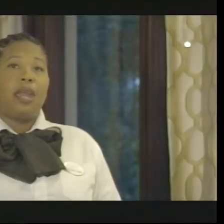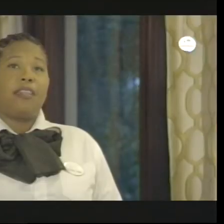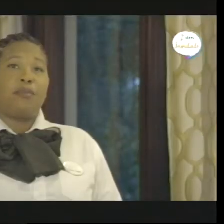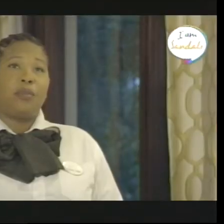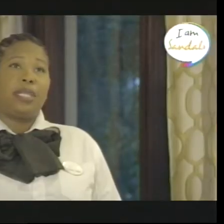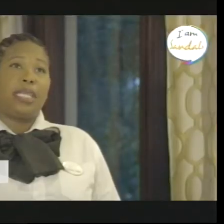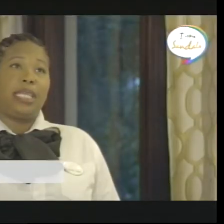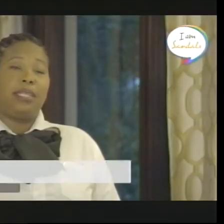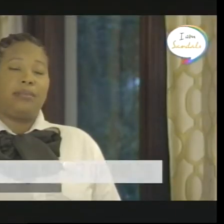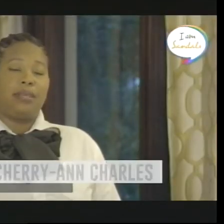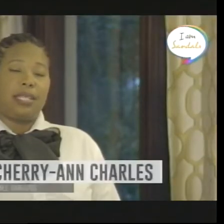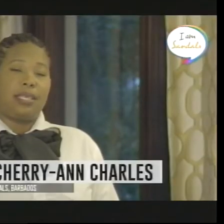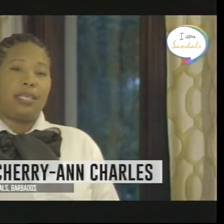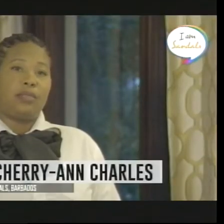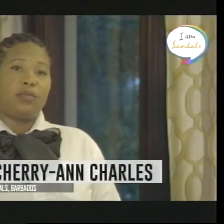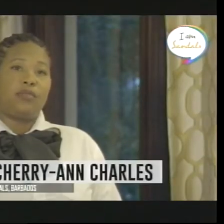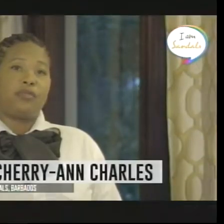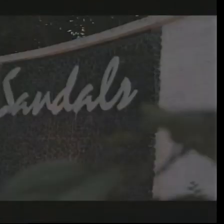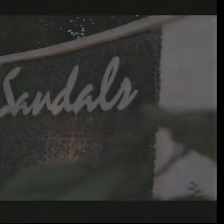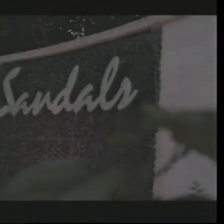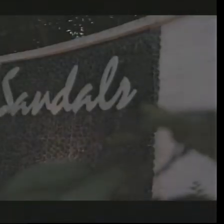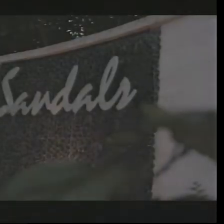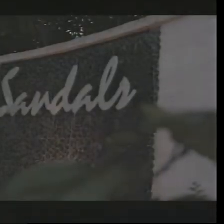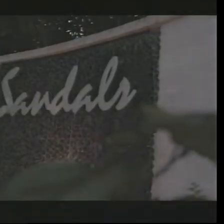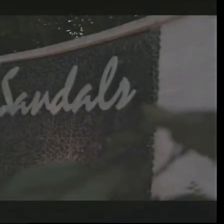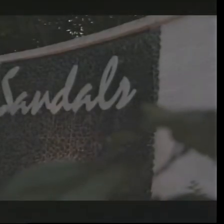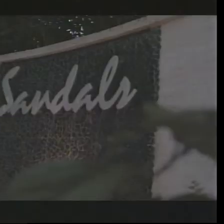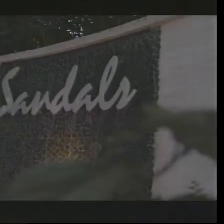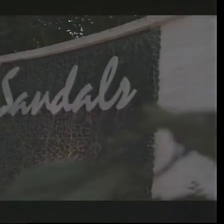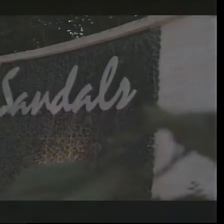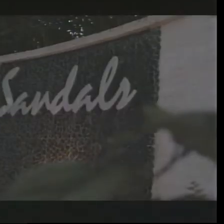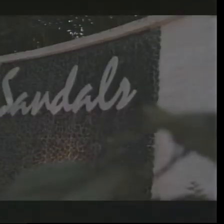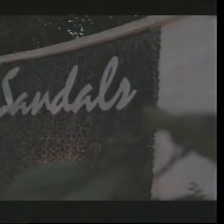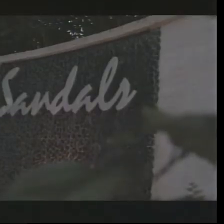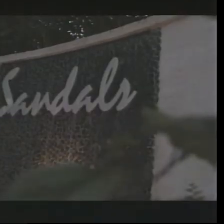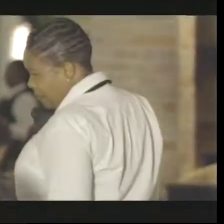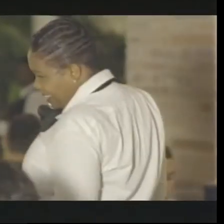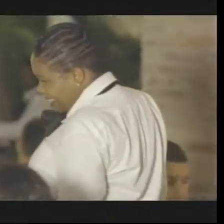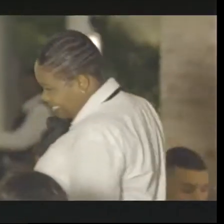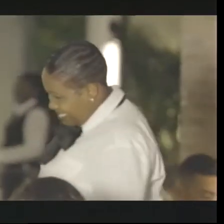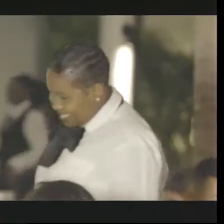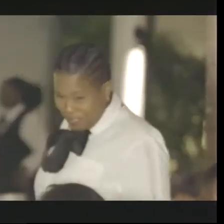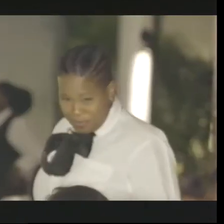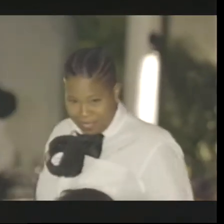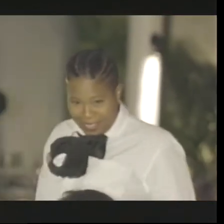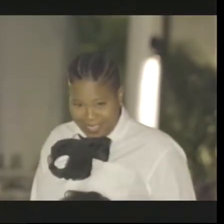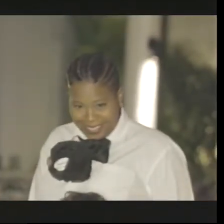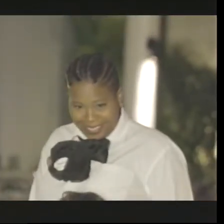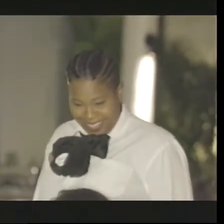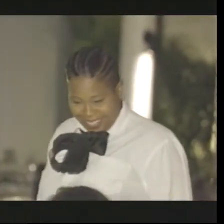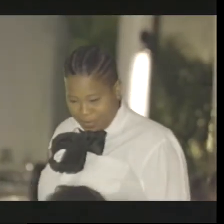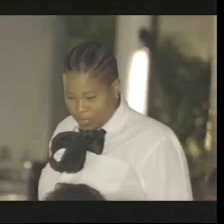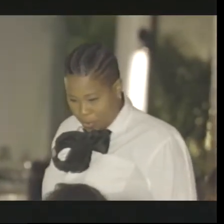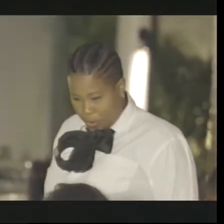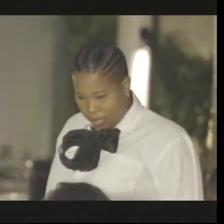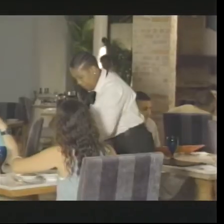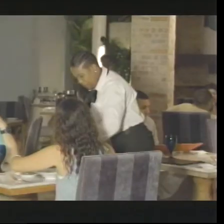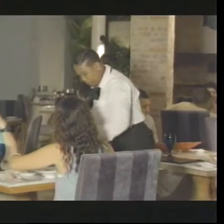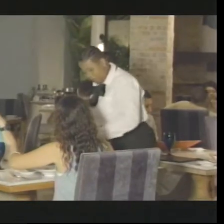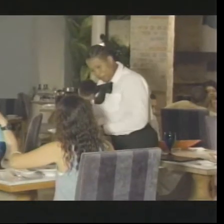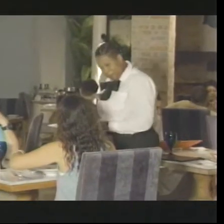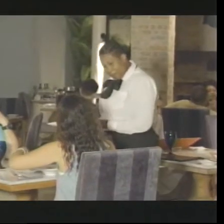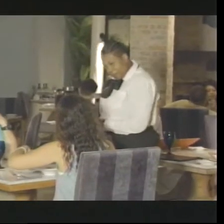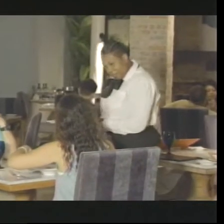I have been working at Sandals from 2015 when they began. I see myself being a manager one day at Sandals Barbados.